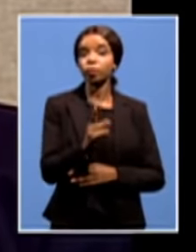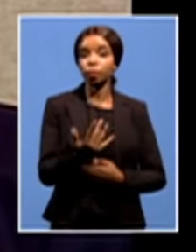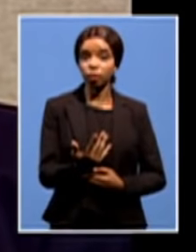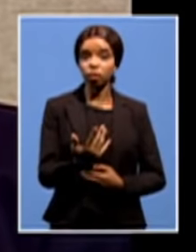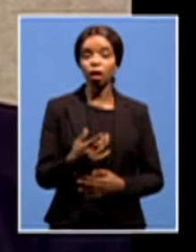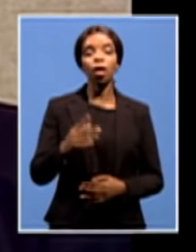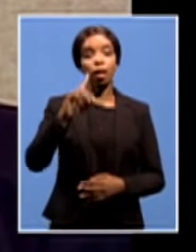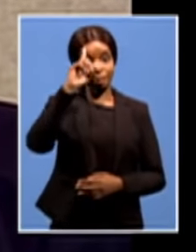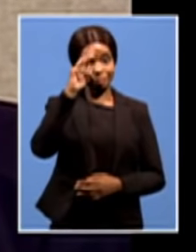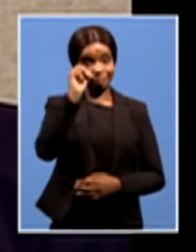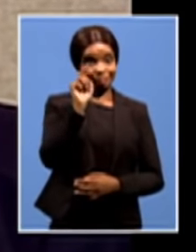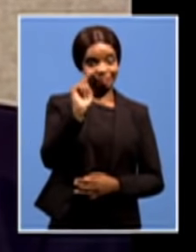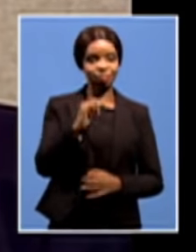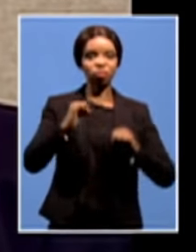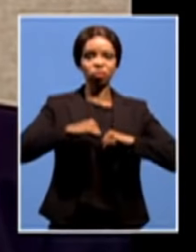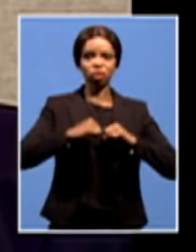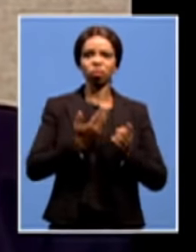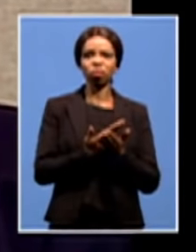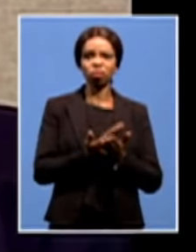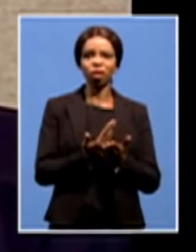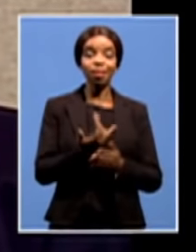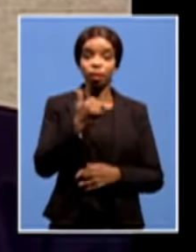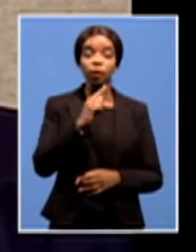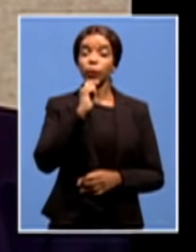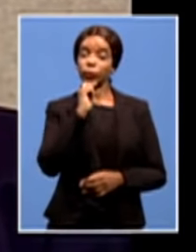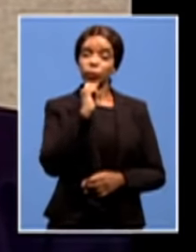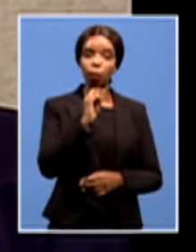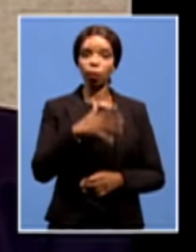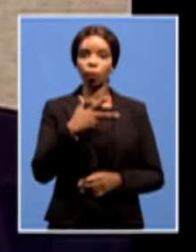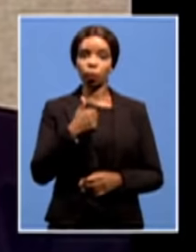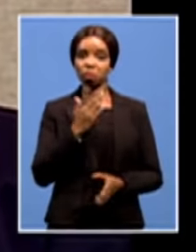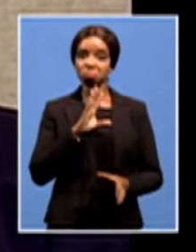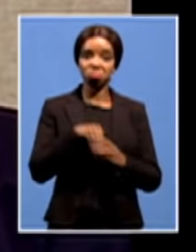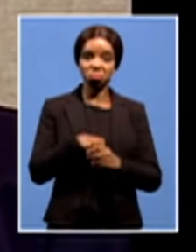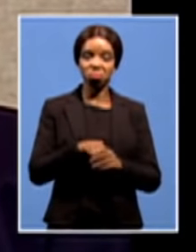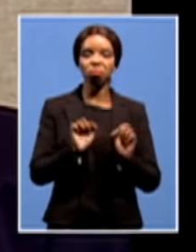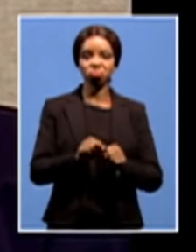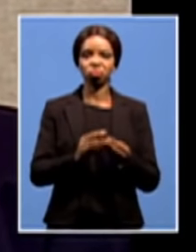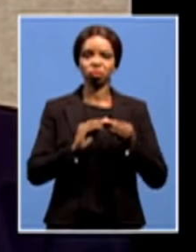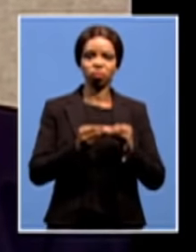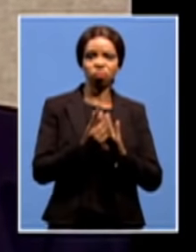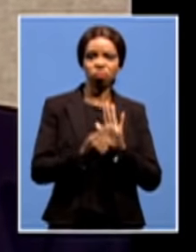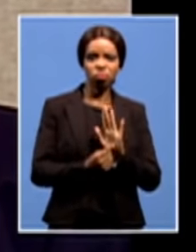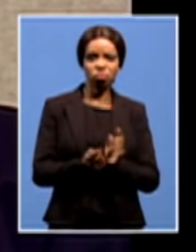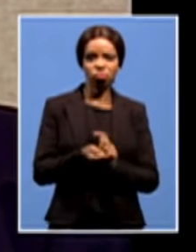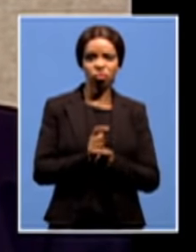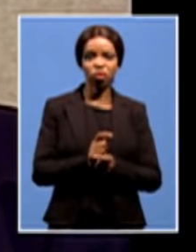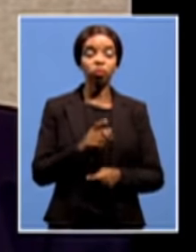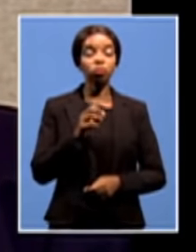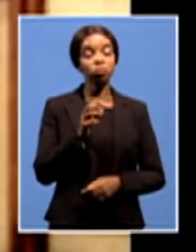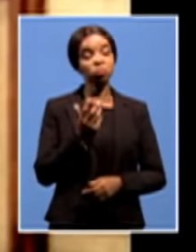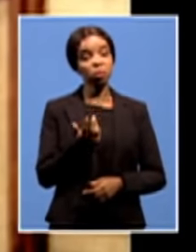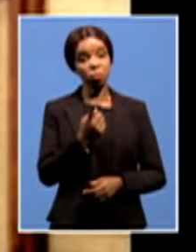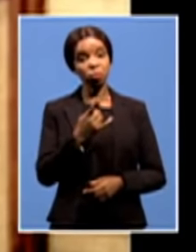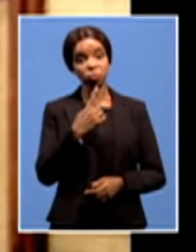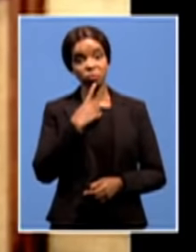president and Mr. Mandela, if they agree, they could do that if they really wanted us to participate in the election. So what you are saying is that actually you would like to see